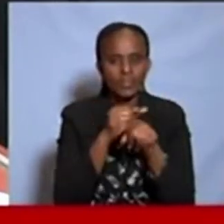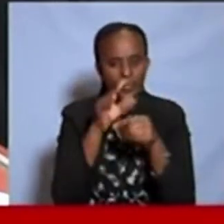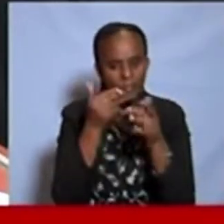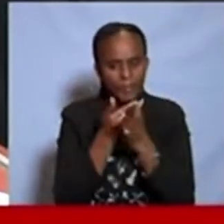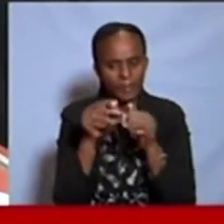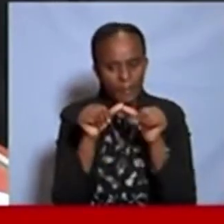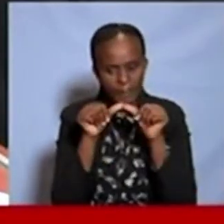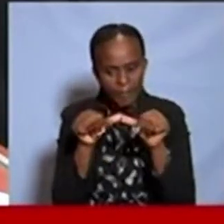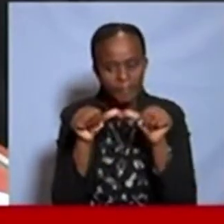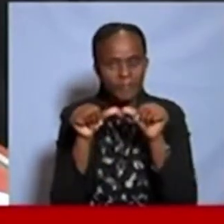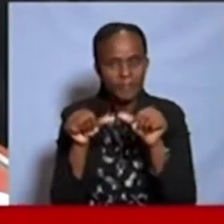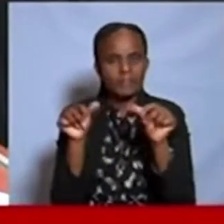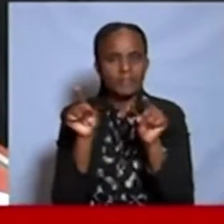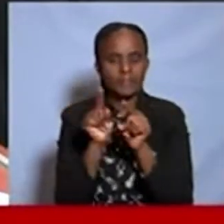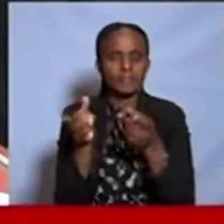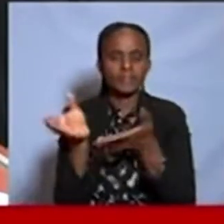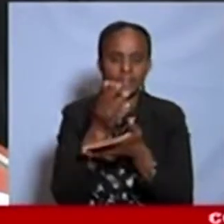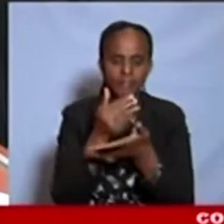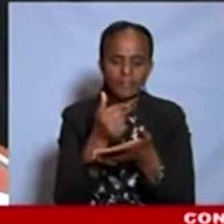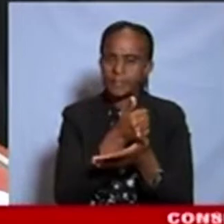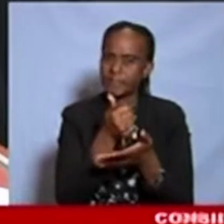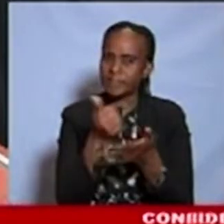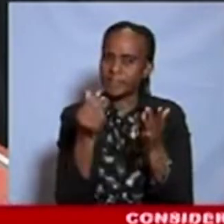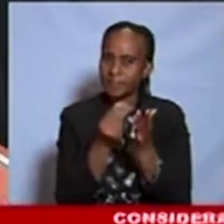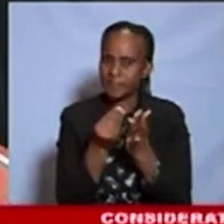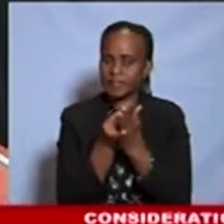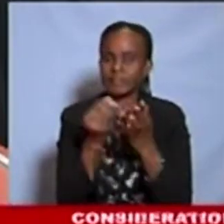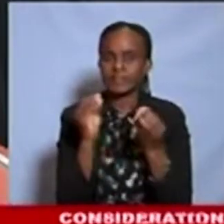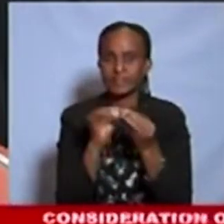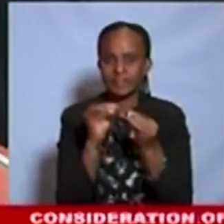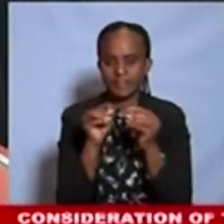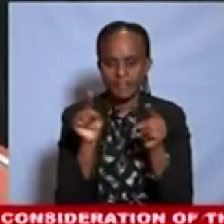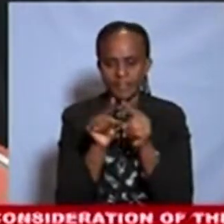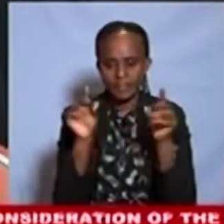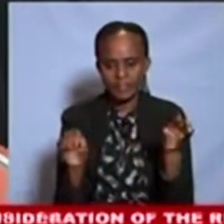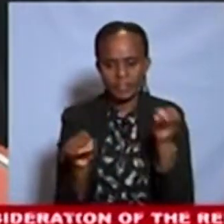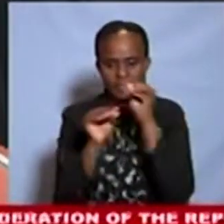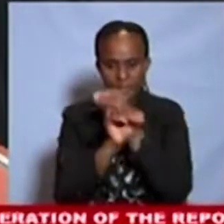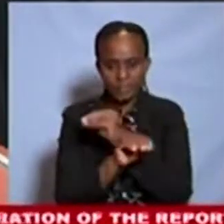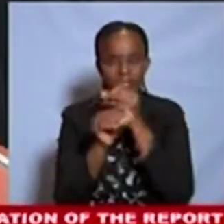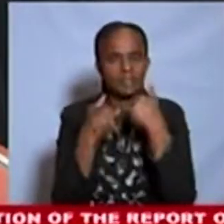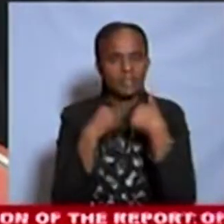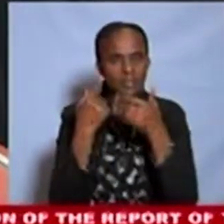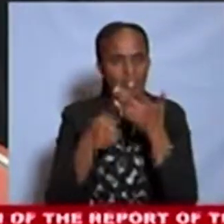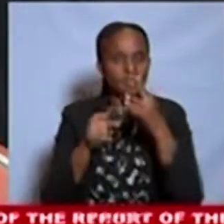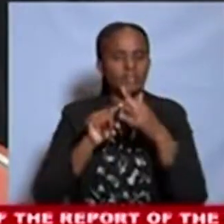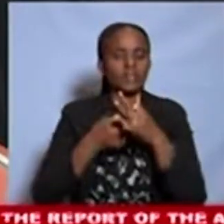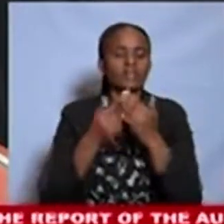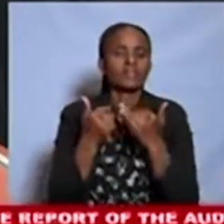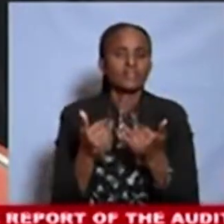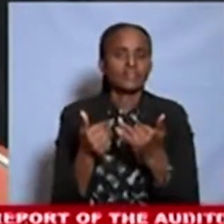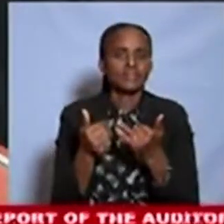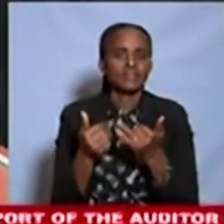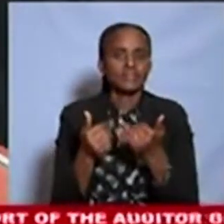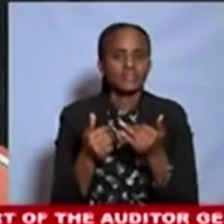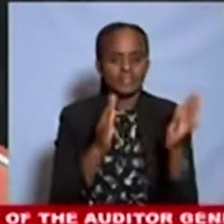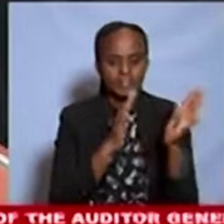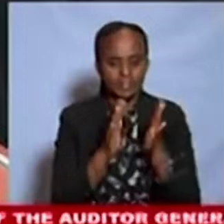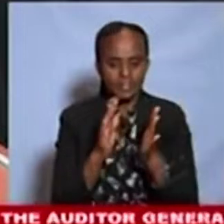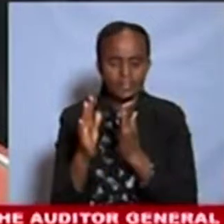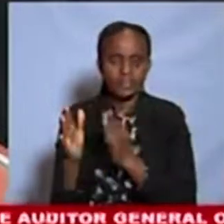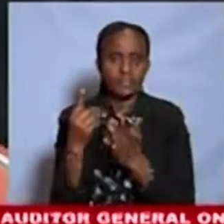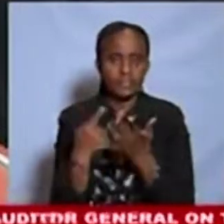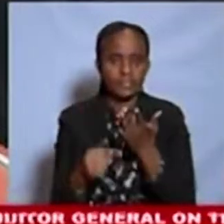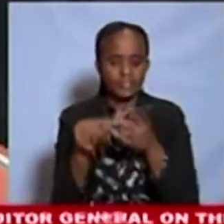still being made to collect the total amount. Further, the debt swaps have since been effected. Remedial